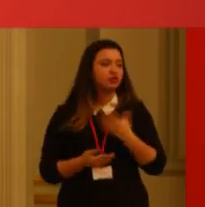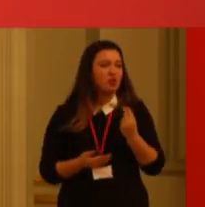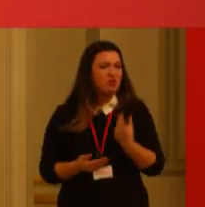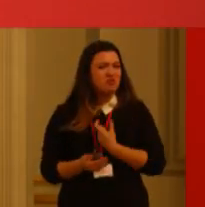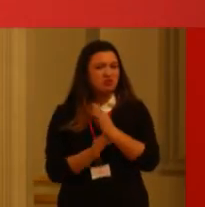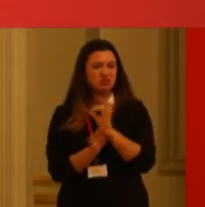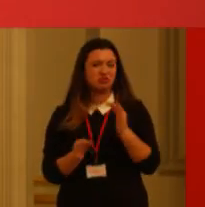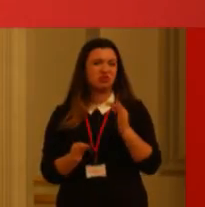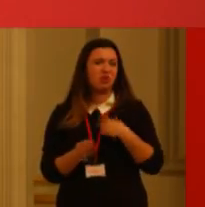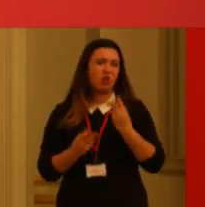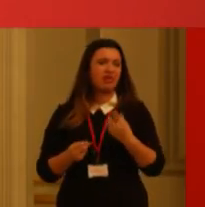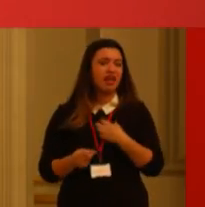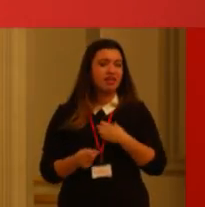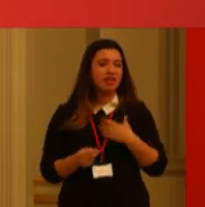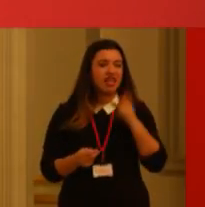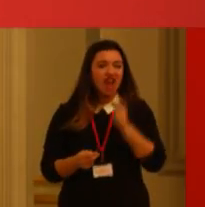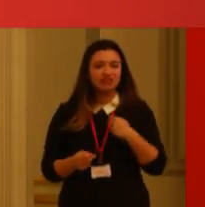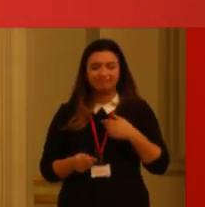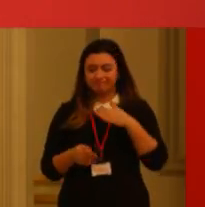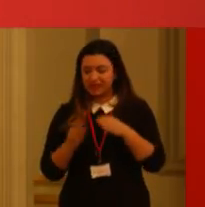and that brings along a great